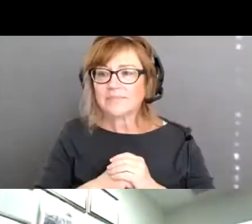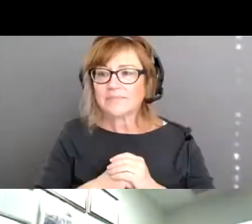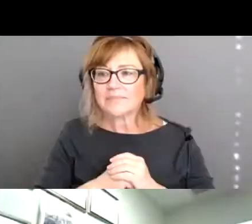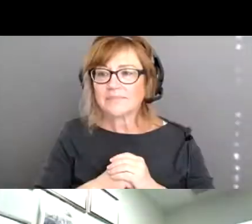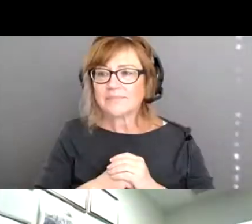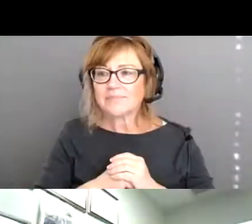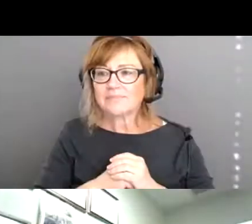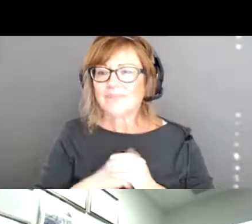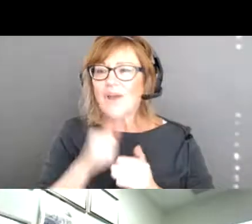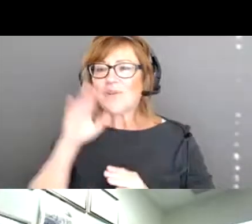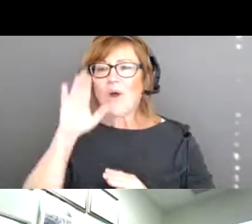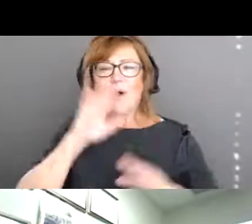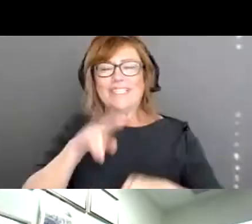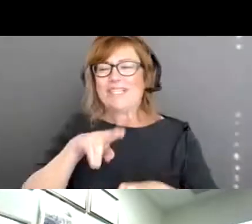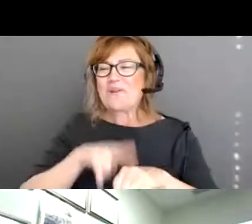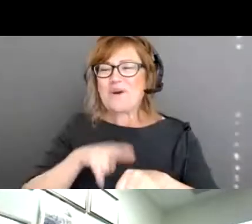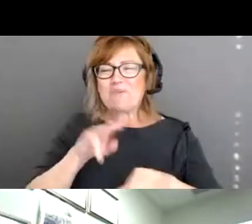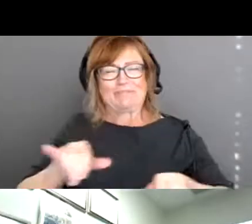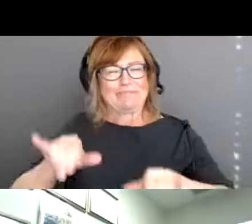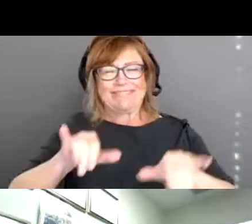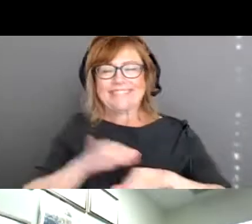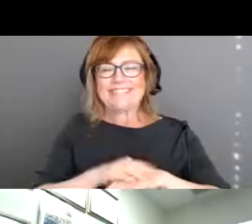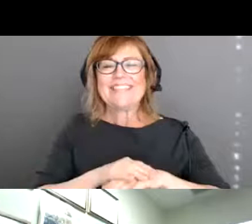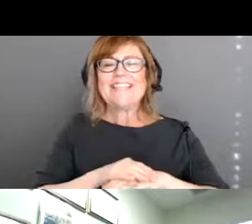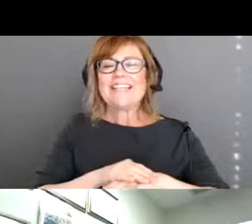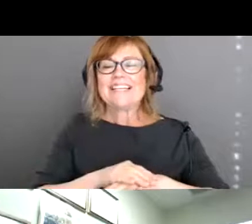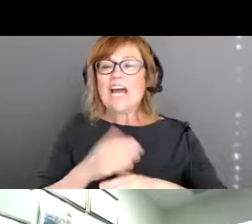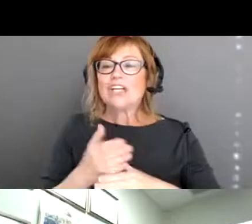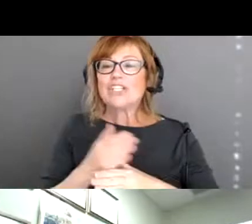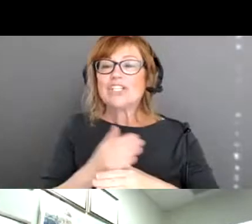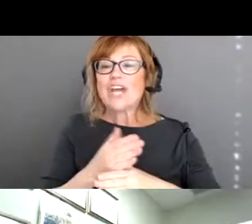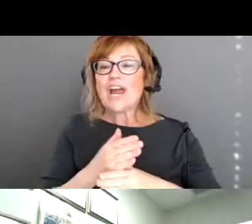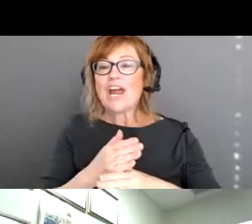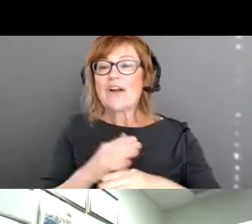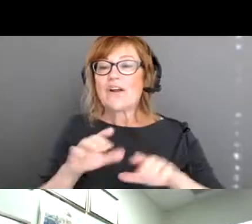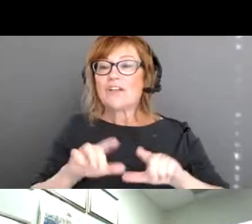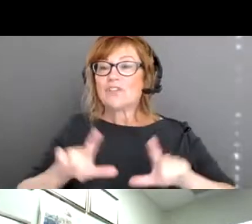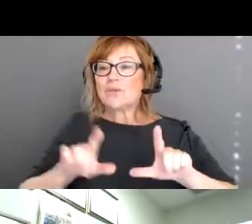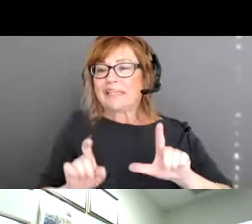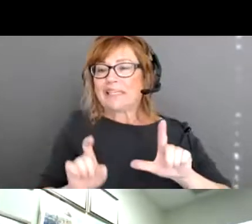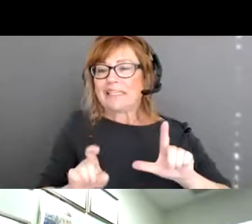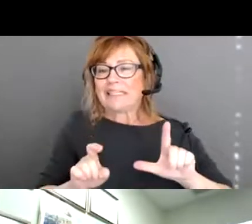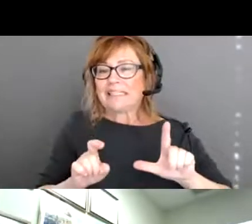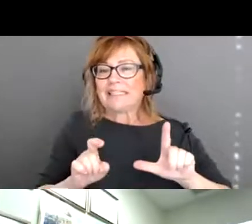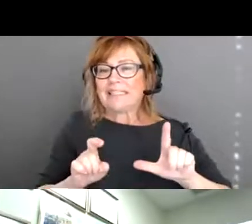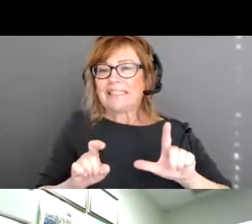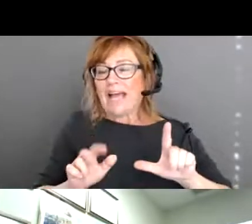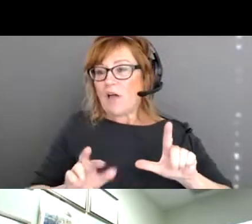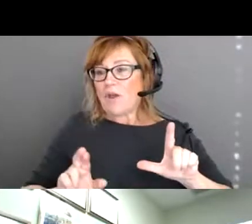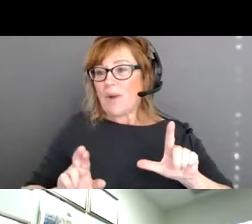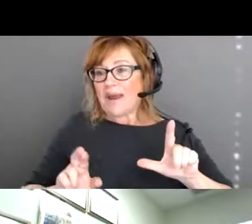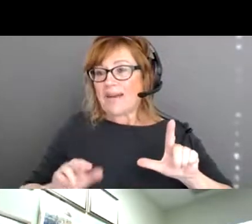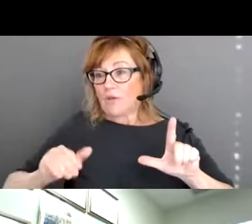Don't worry, this is normal. Okay, share screen at the bottom. You see near the slide thing at the right